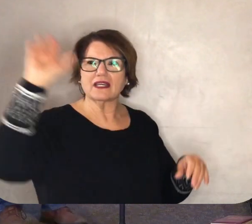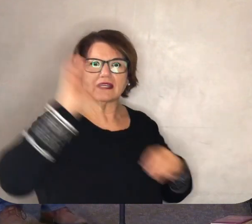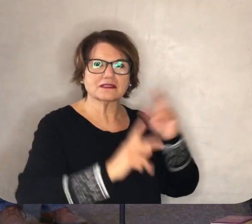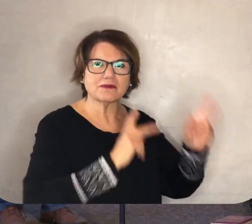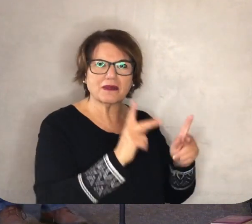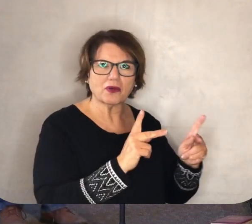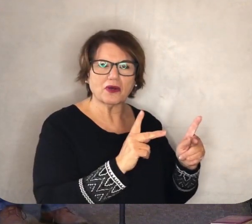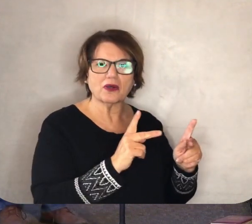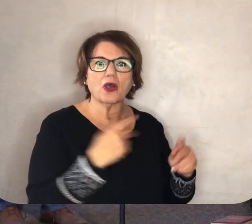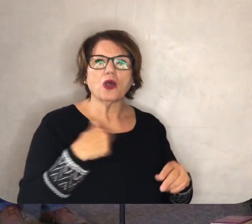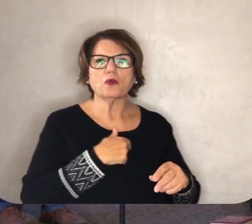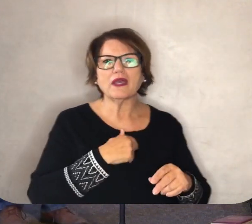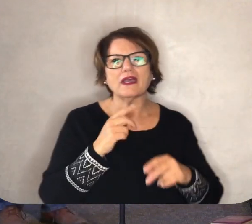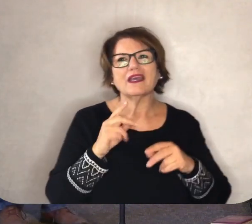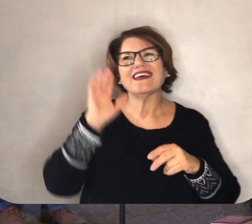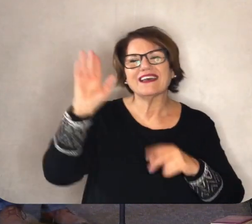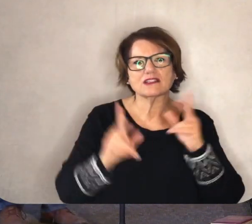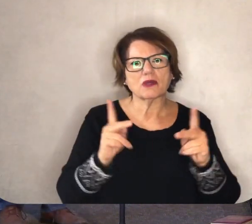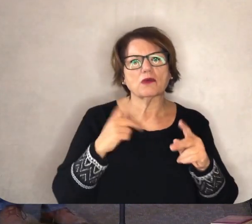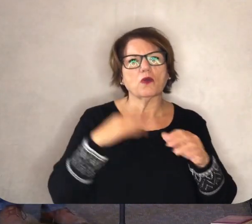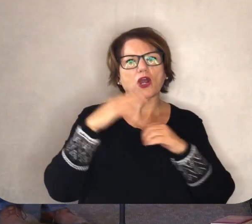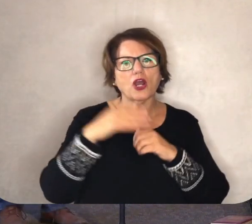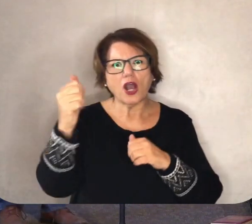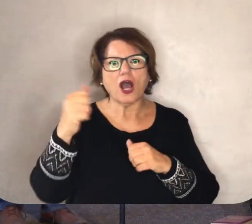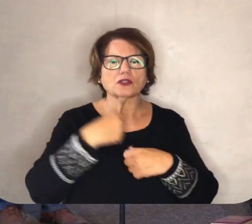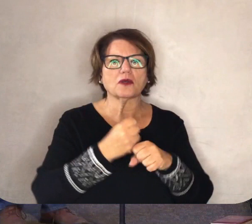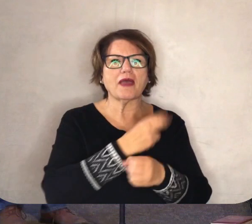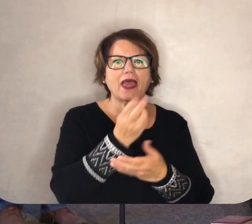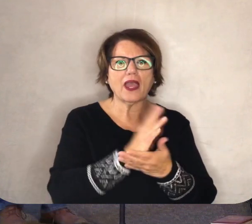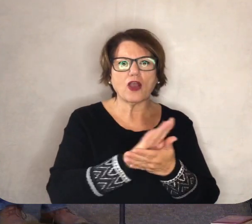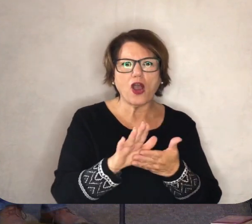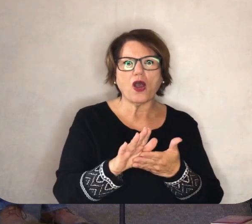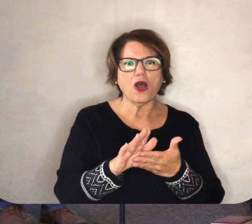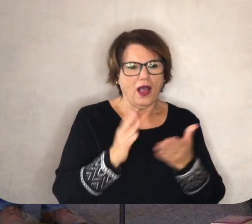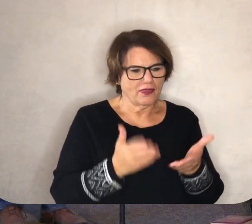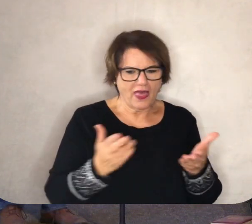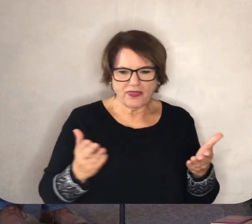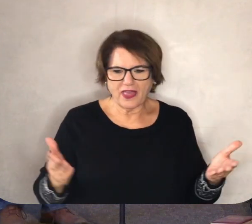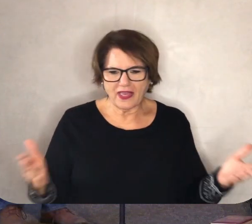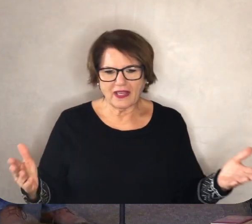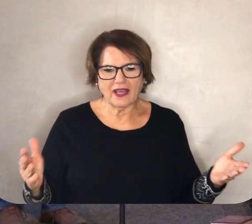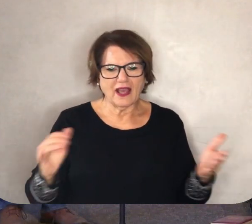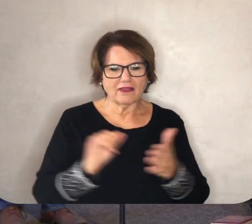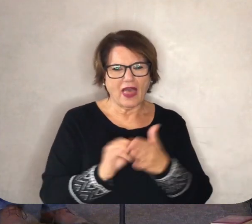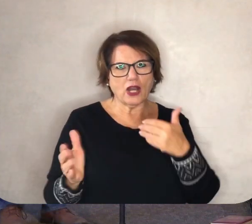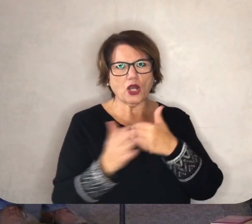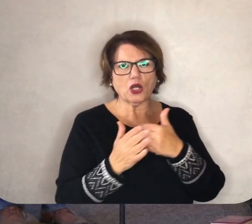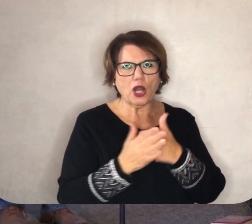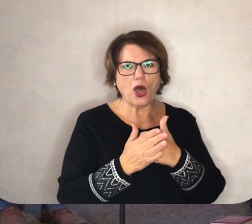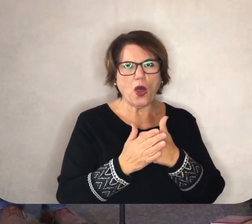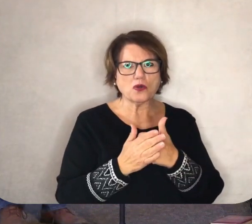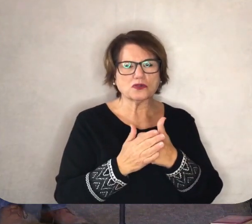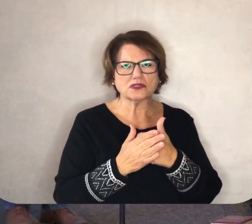And as the people of God, we are called to make holy those things that are close to our hands, to make